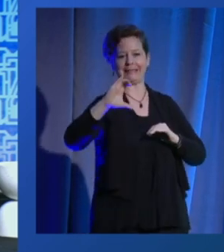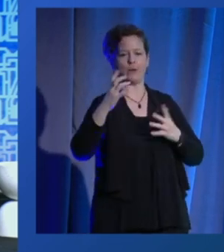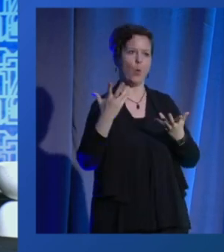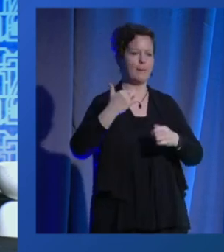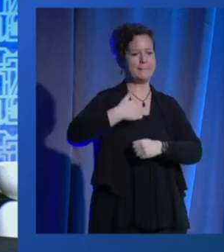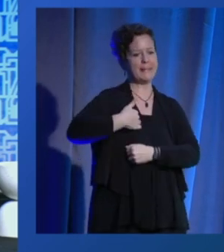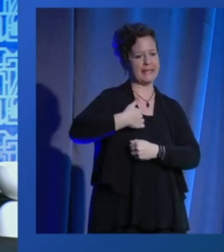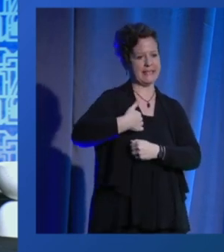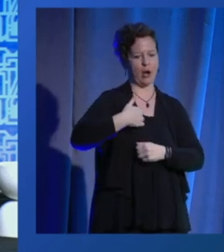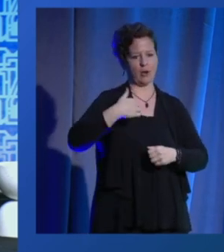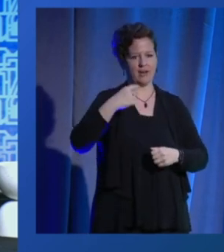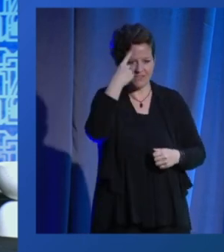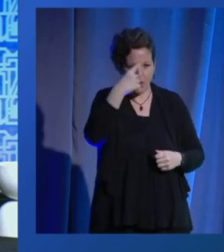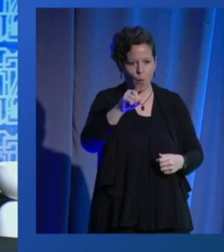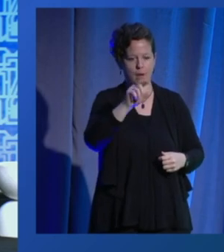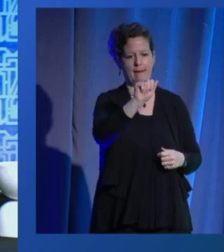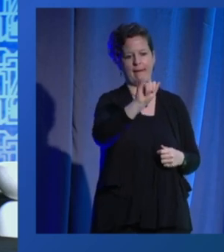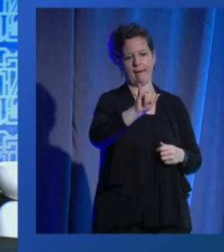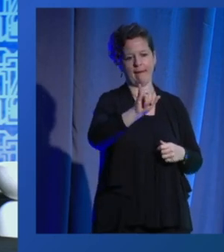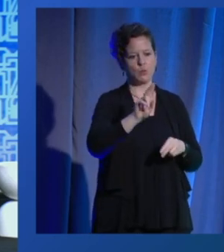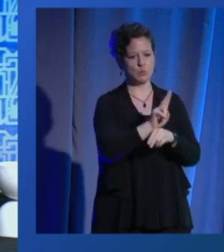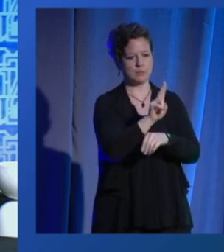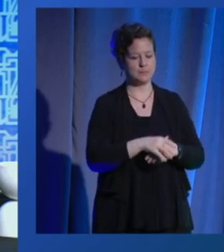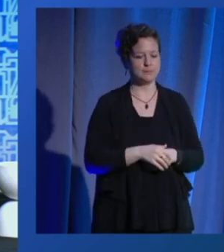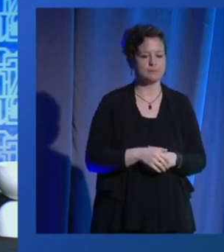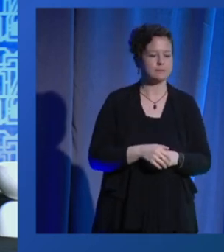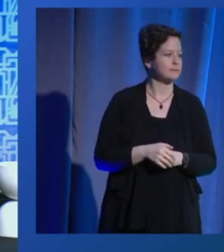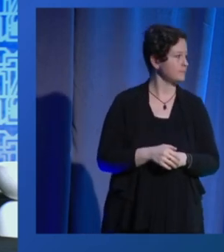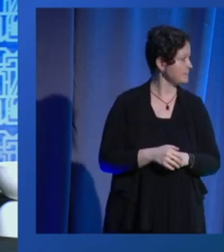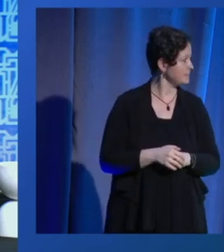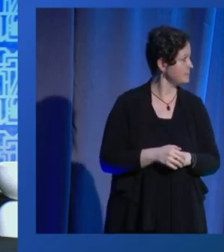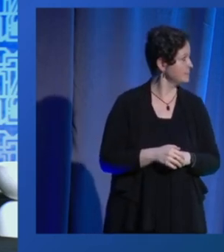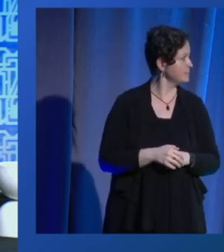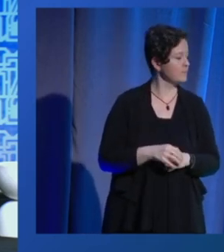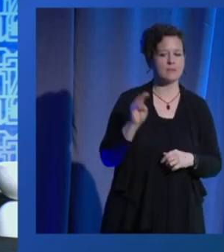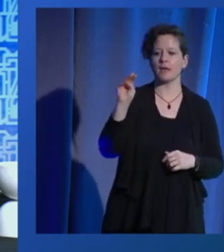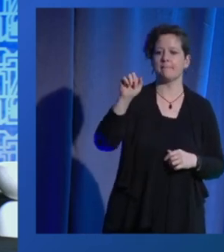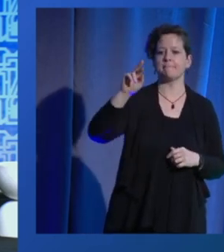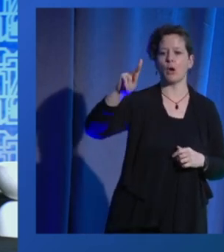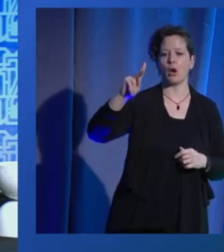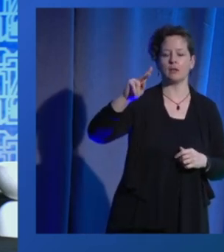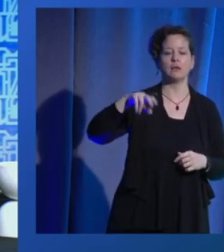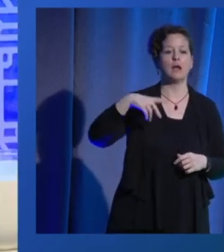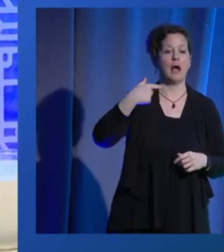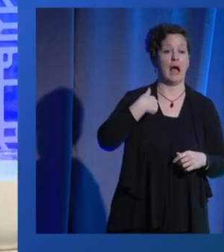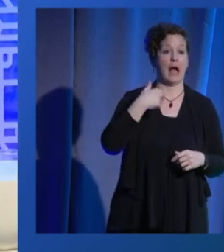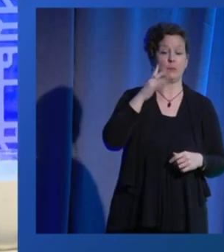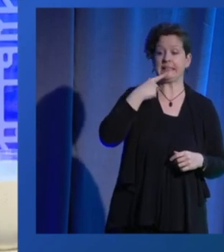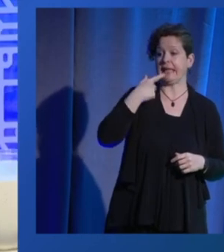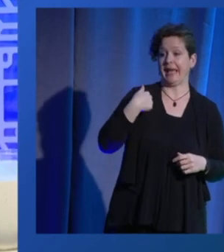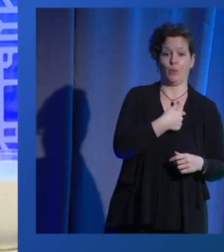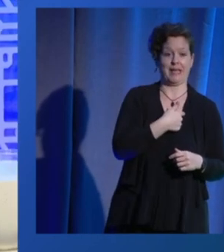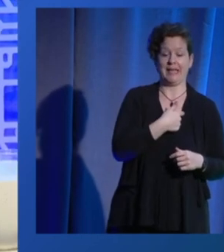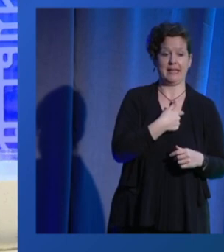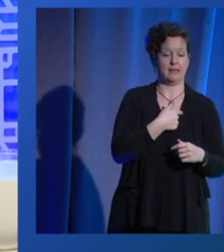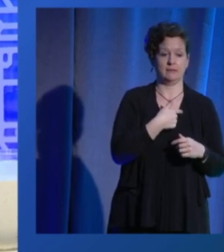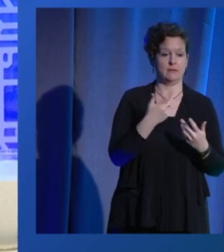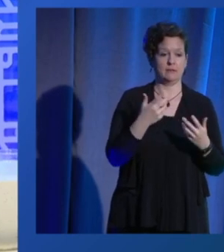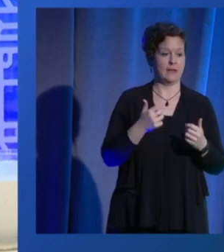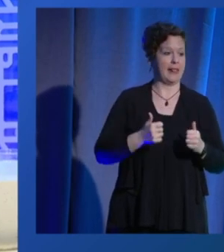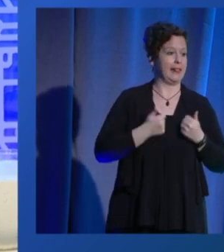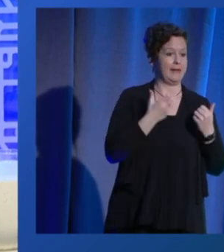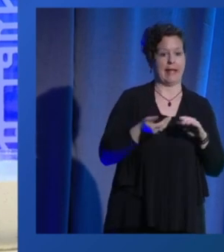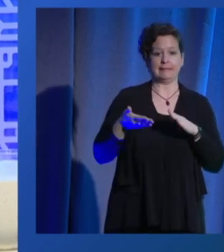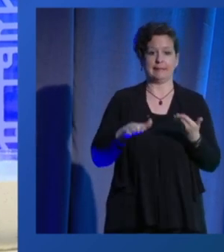military in AI so I would say um we are we live and die by the fact that we have our